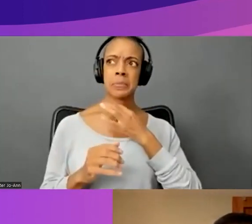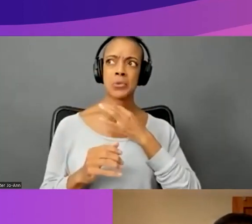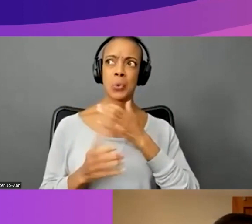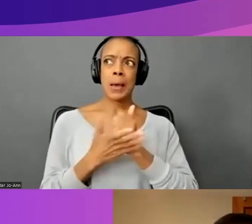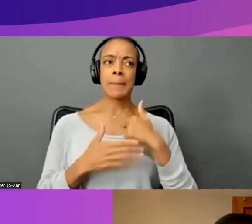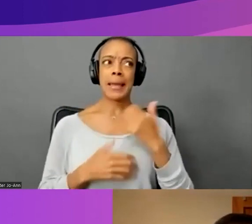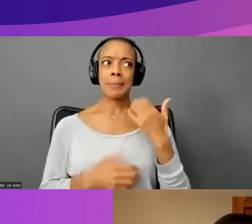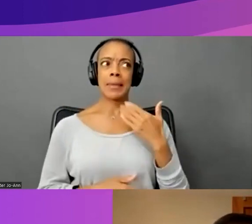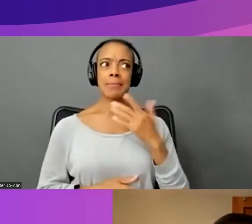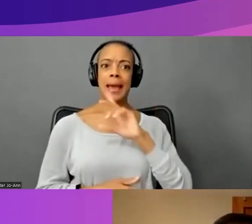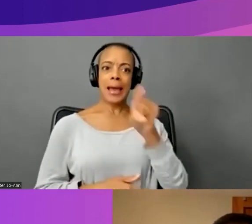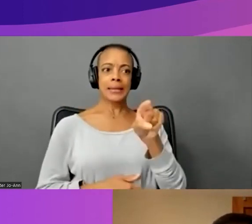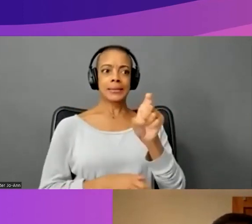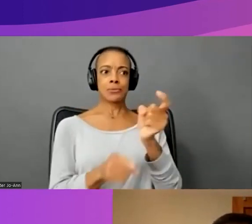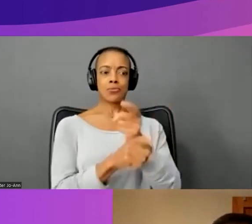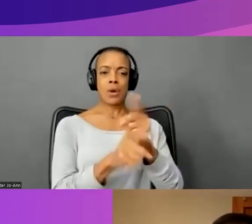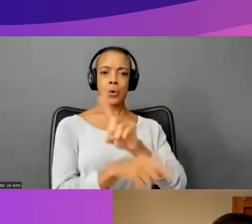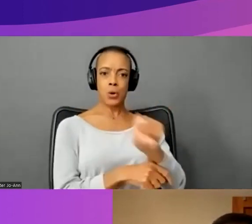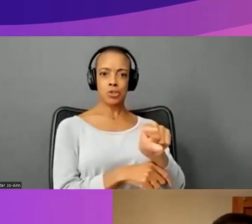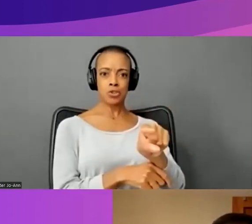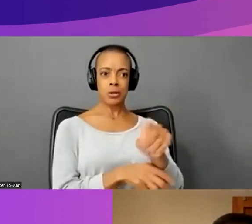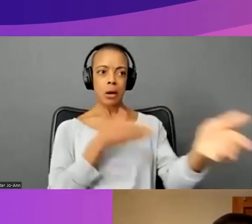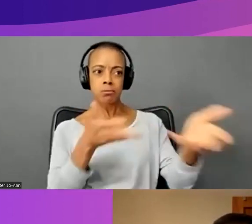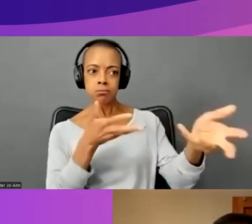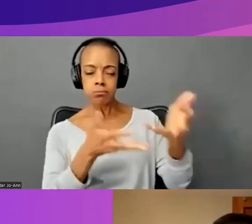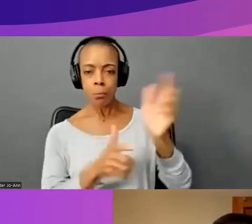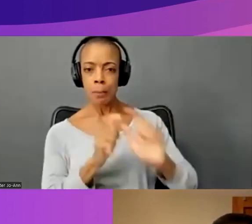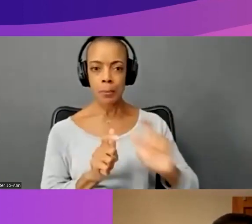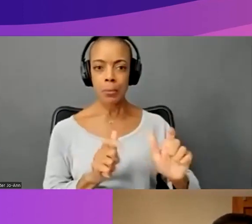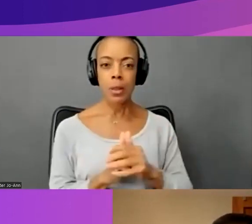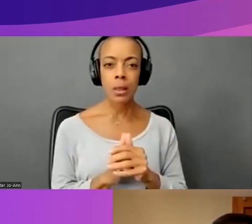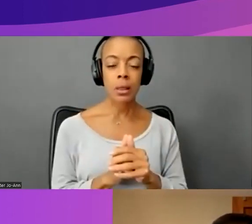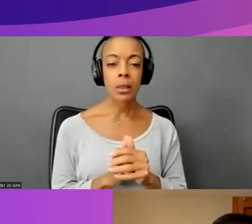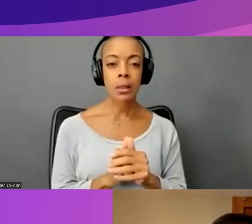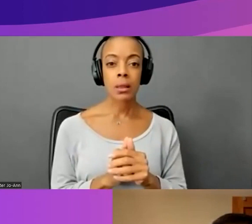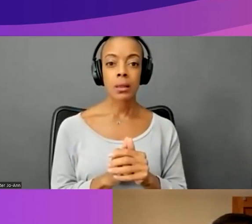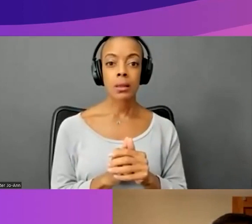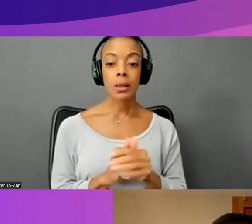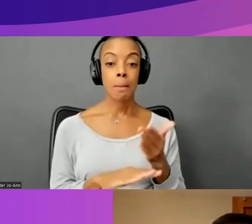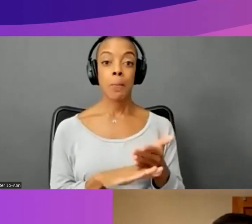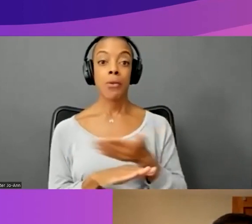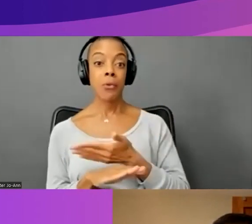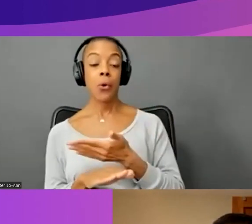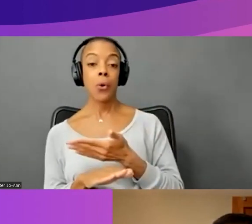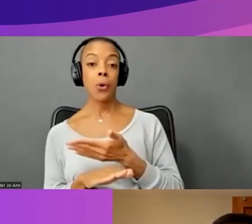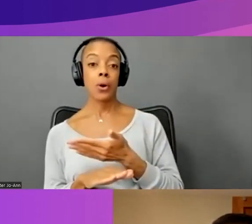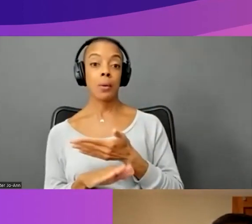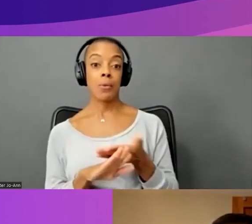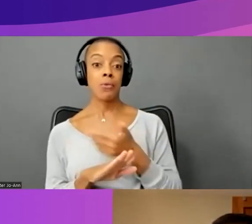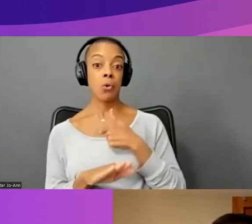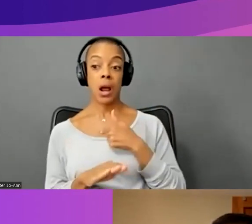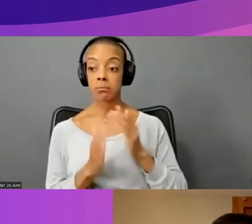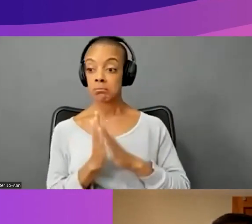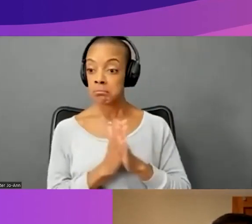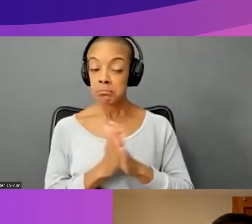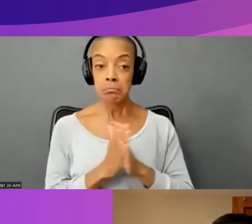I did and get to know people. And so before I ever like expressed interest in wanting to do this research, I